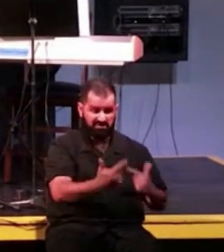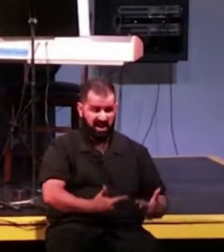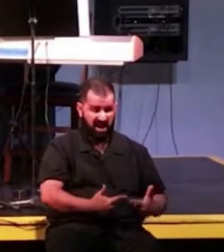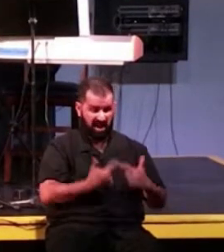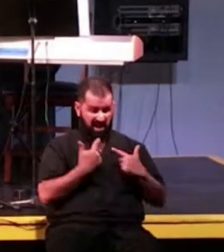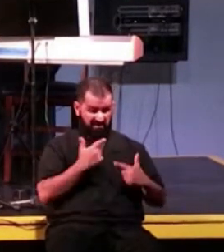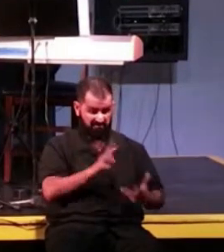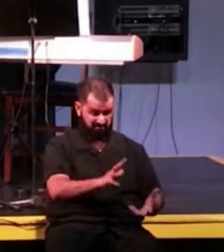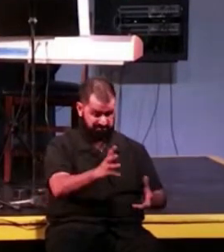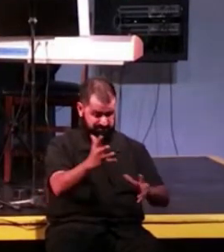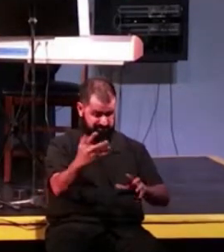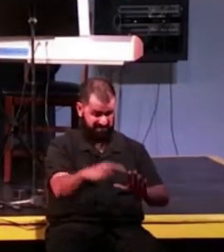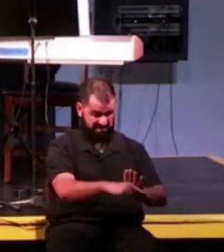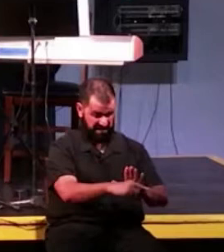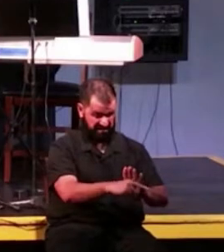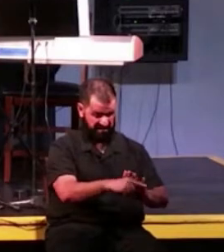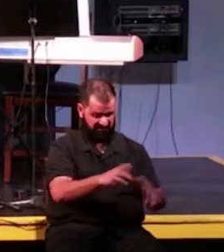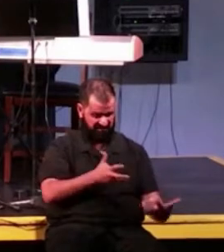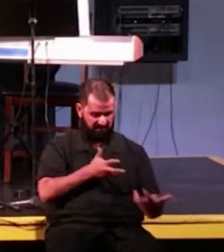your character.